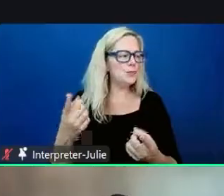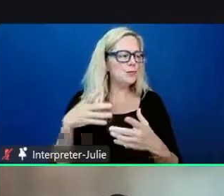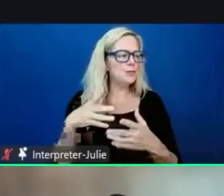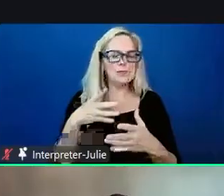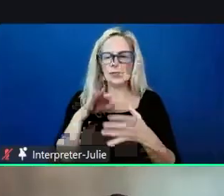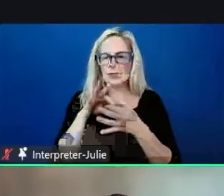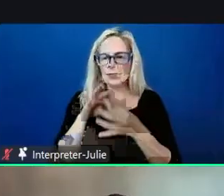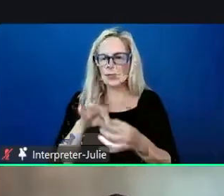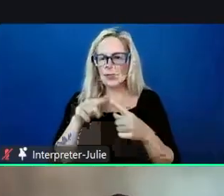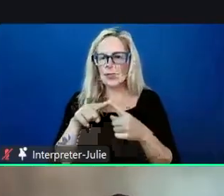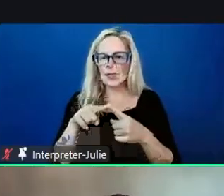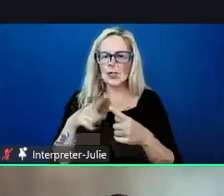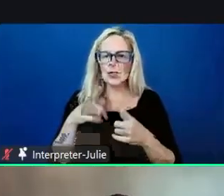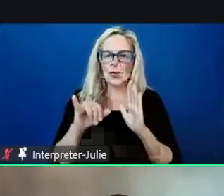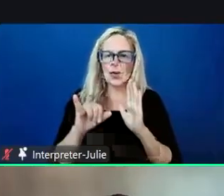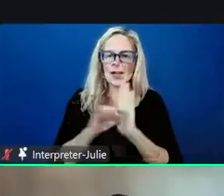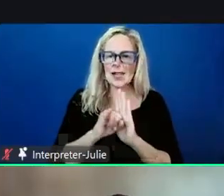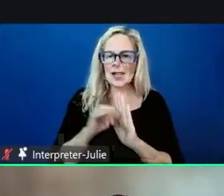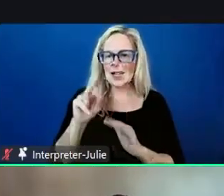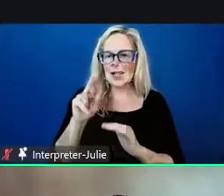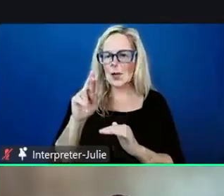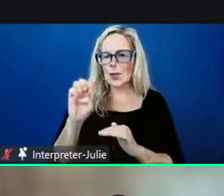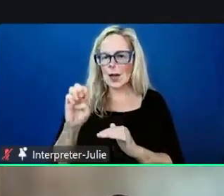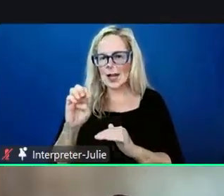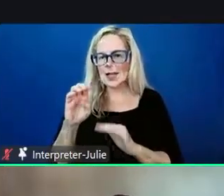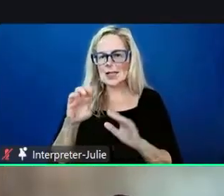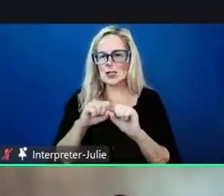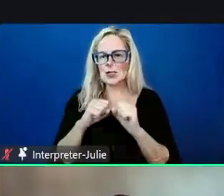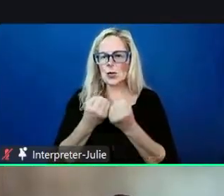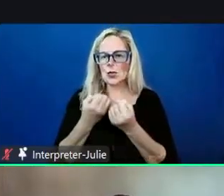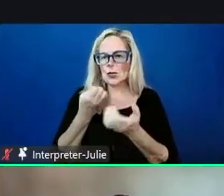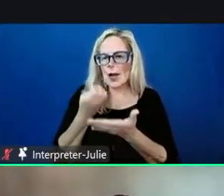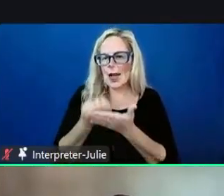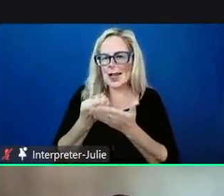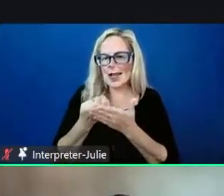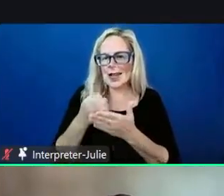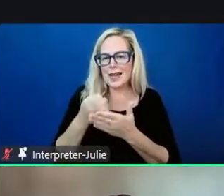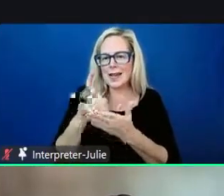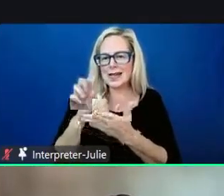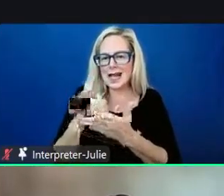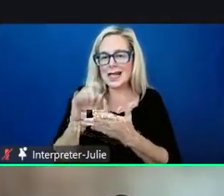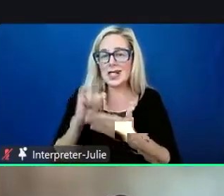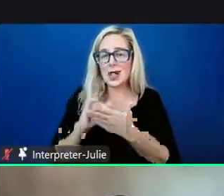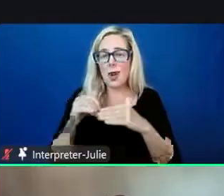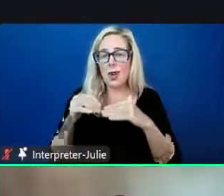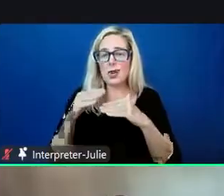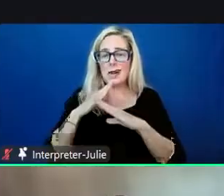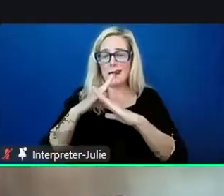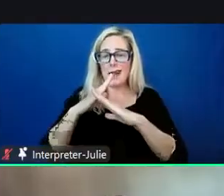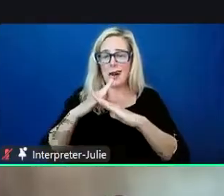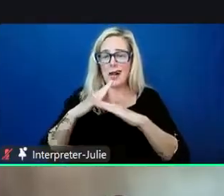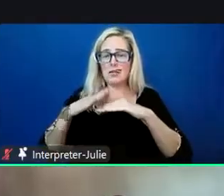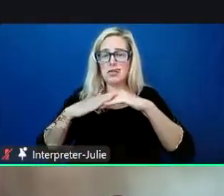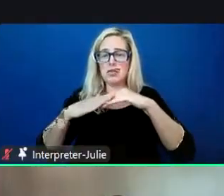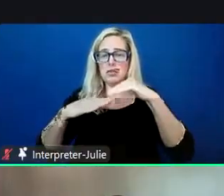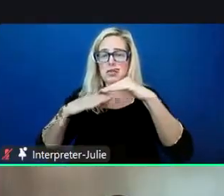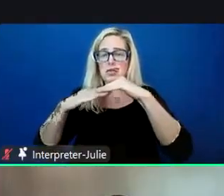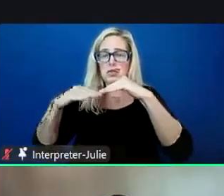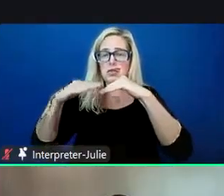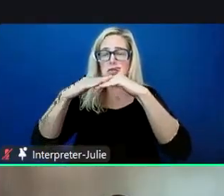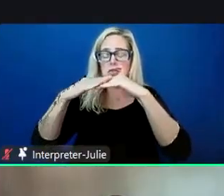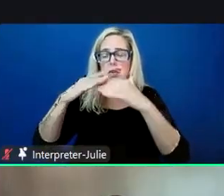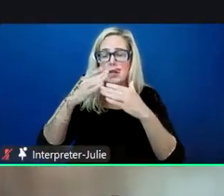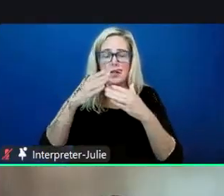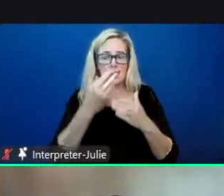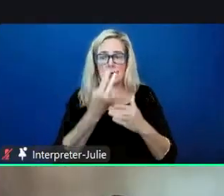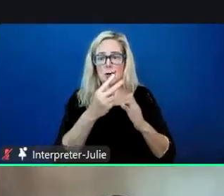socioeconomic status, gender, and geography. And these barriers don't necessarily just add, they multiply. So two students with the same disability can